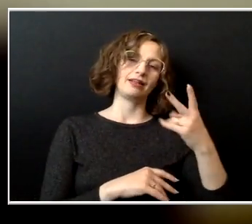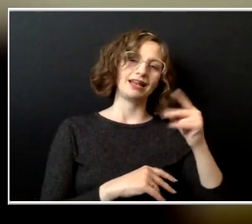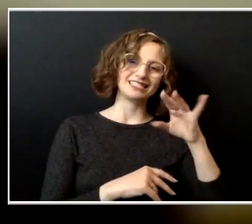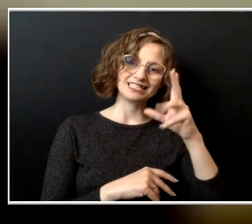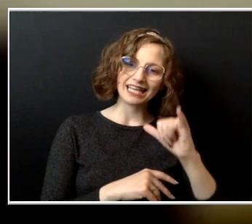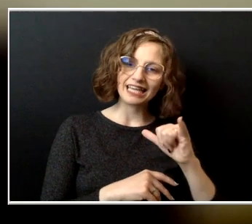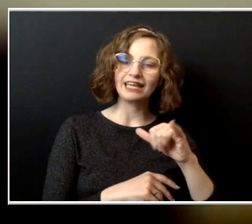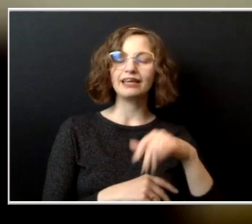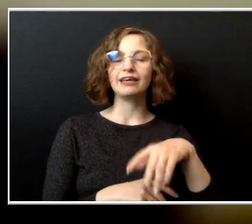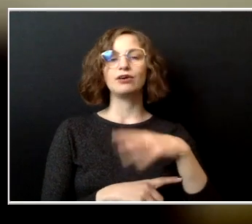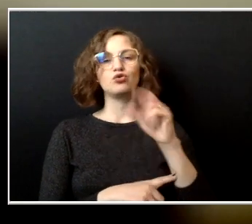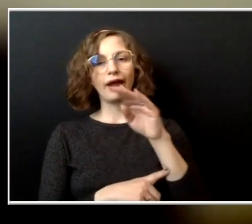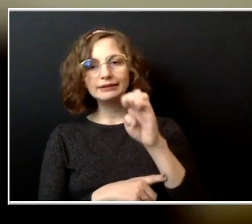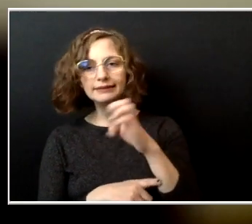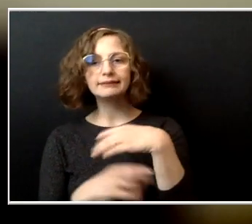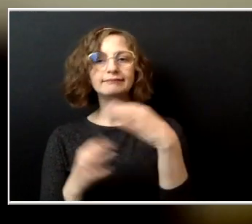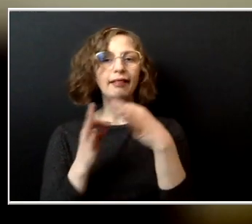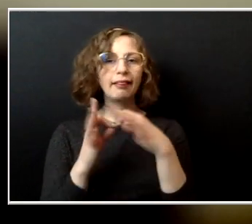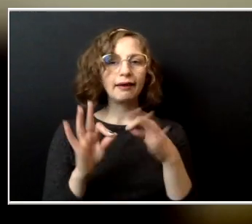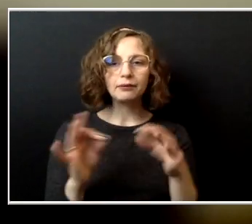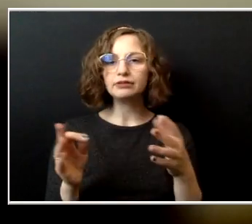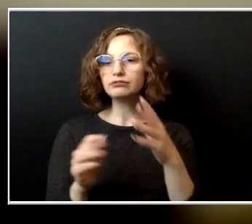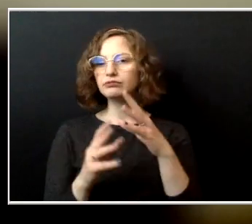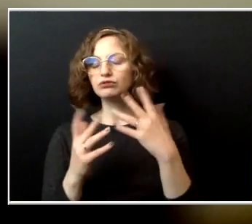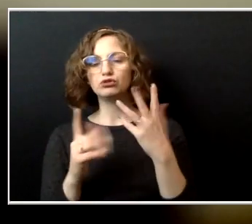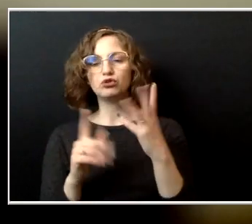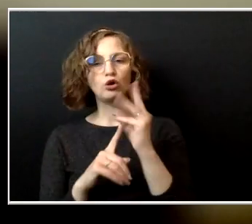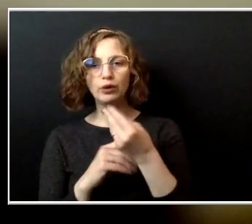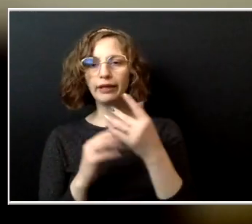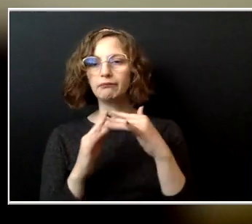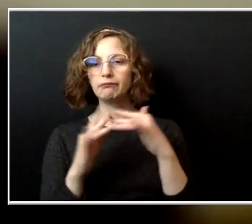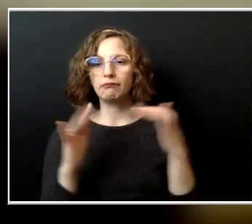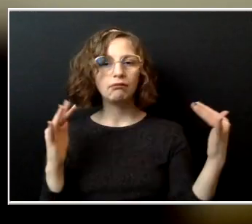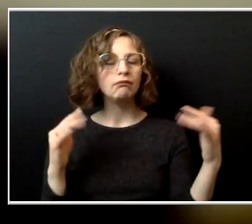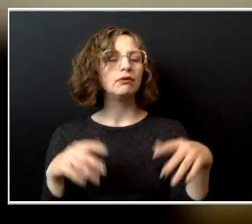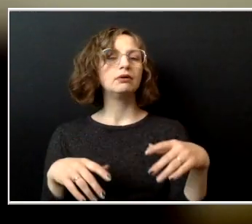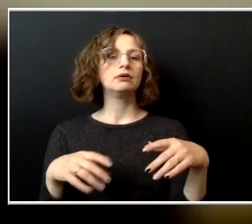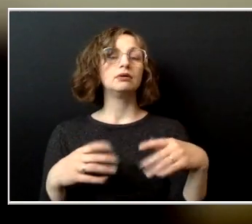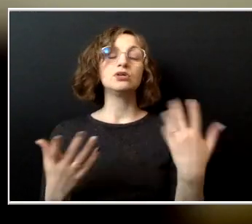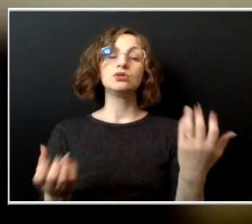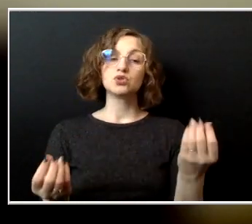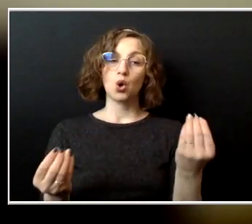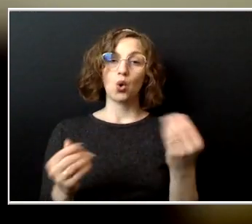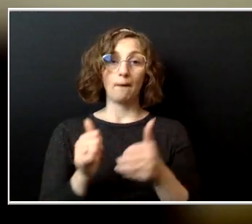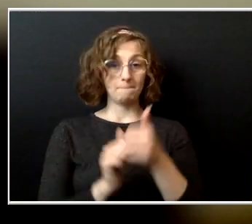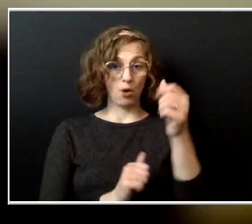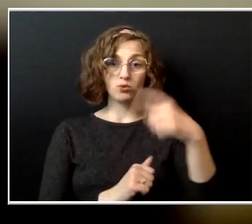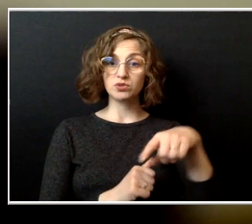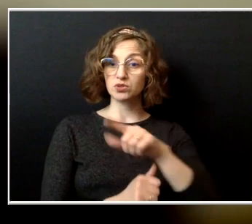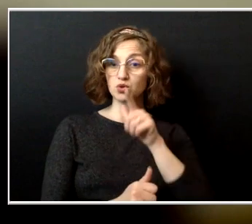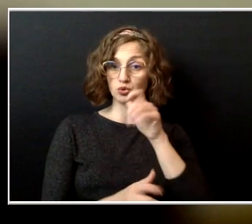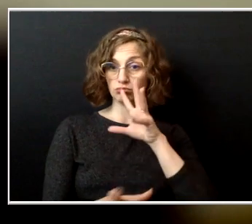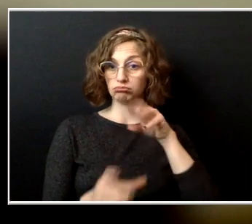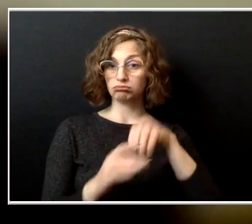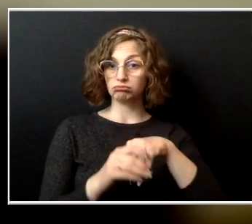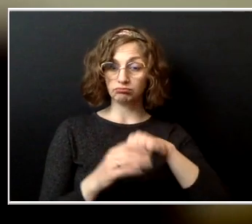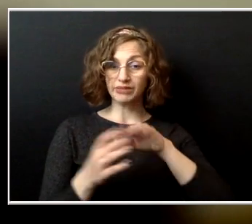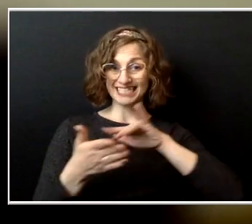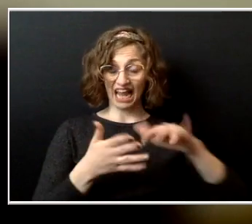initially, 77% of those people had received a COVID vaccine, so the vast majority did. But what they found was